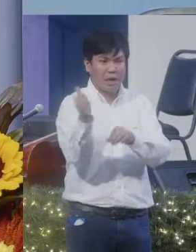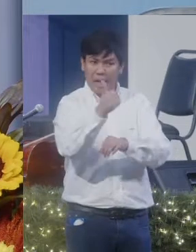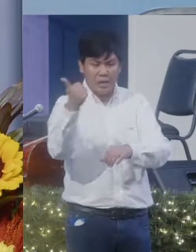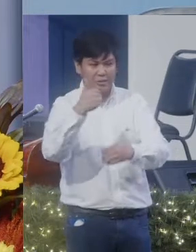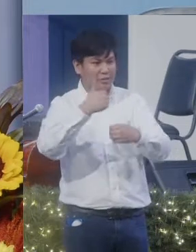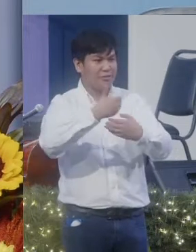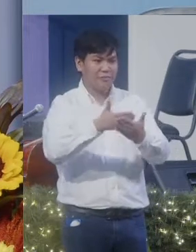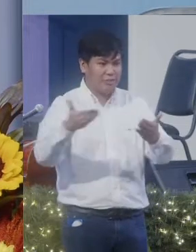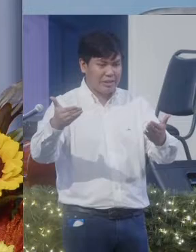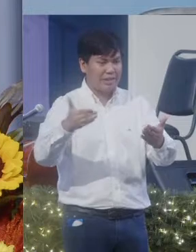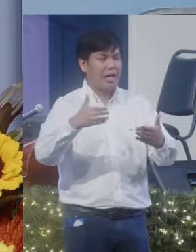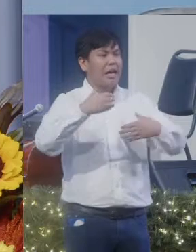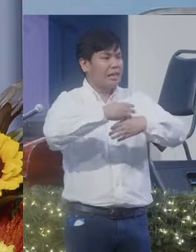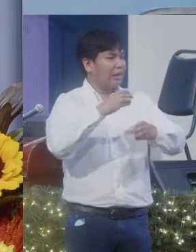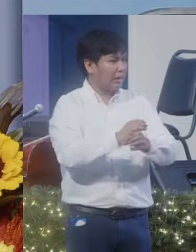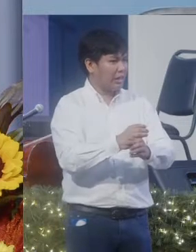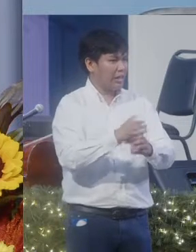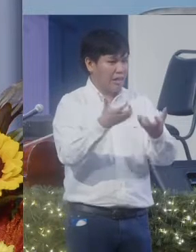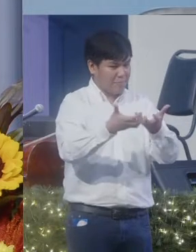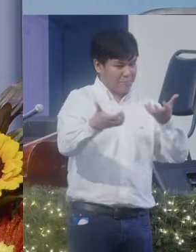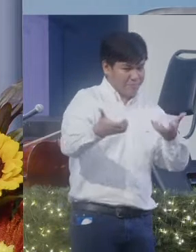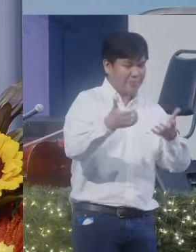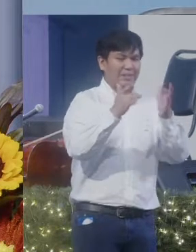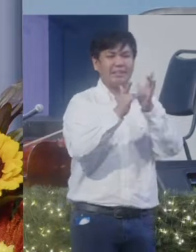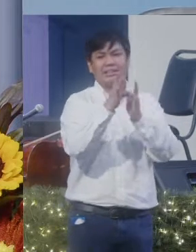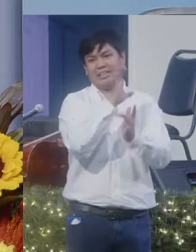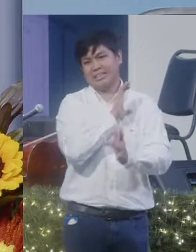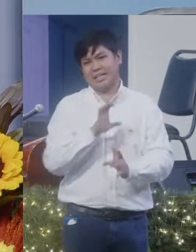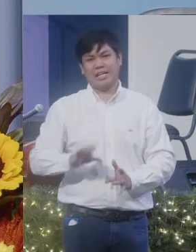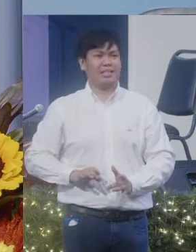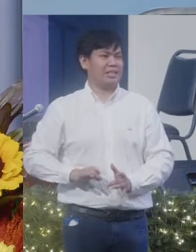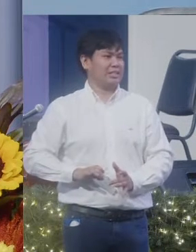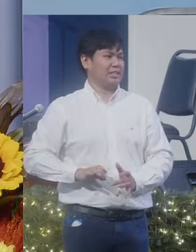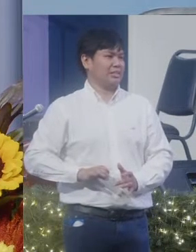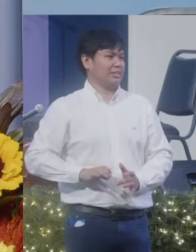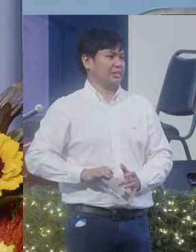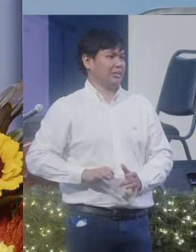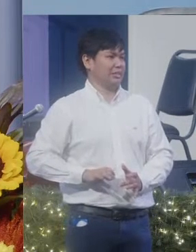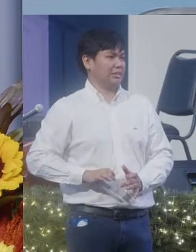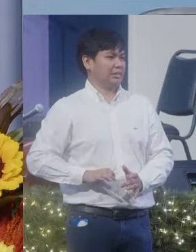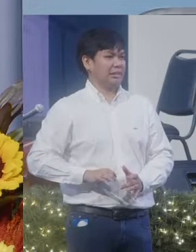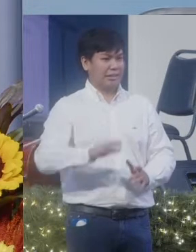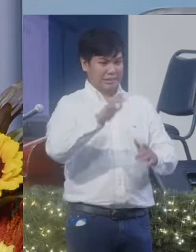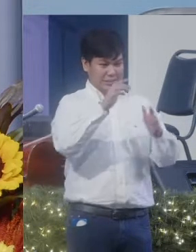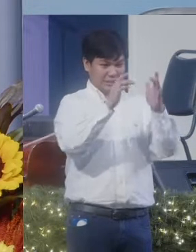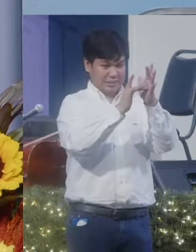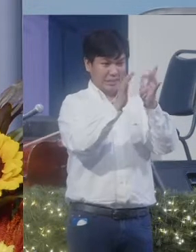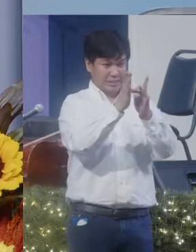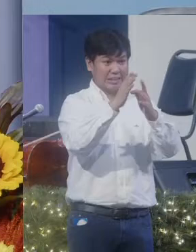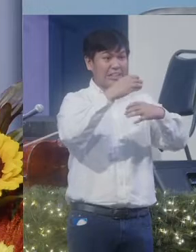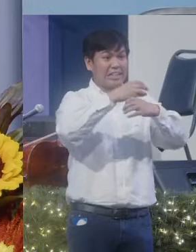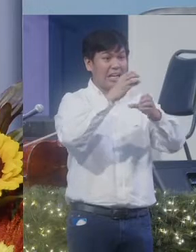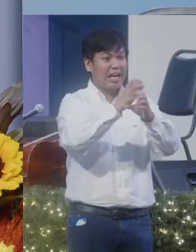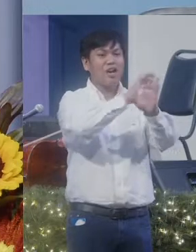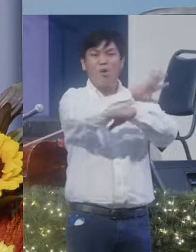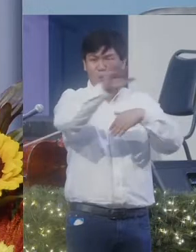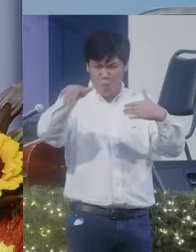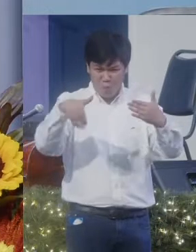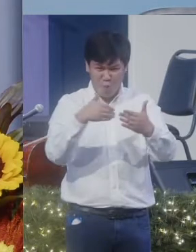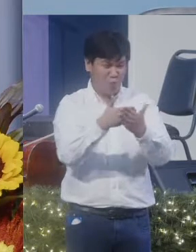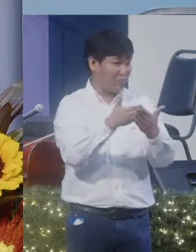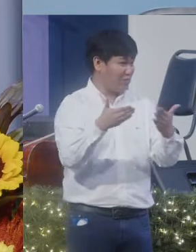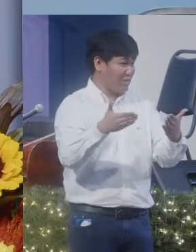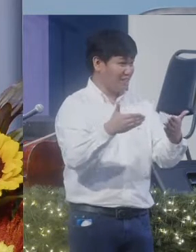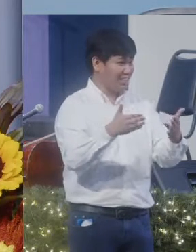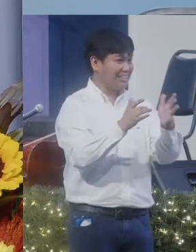made. John 1:3. Siya ang creator. Siya ang may likha ng lahat ng isda.